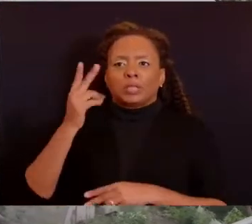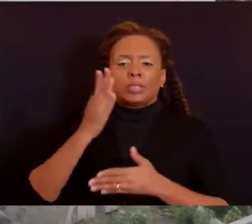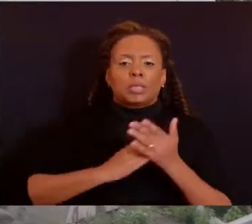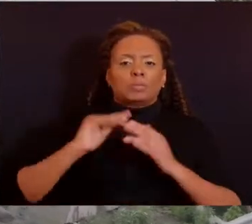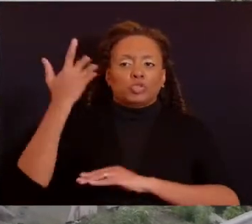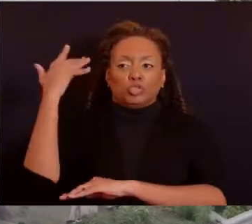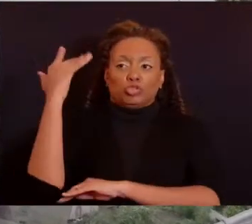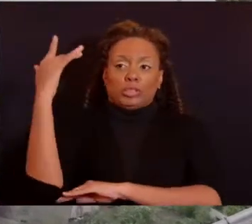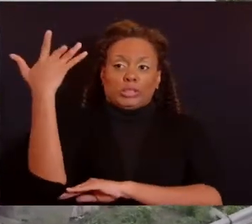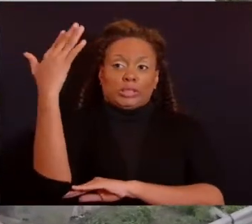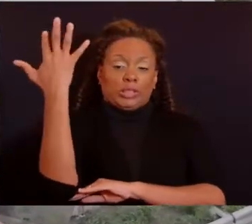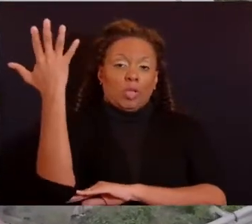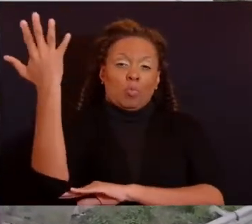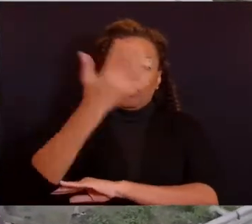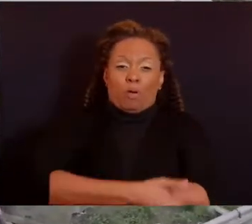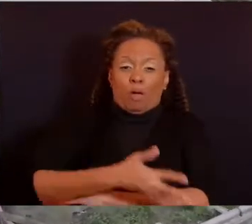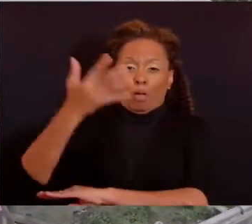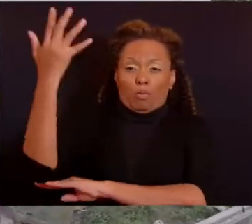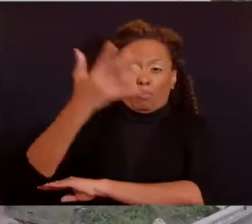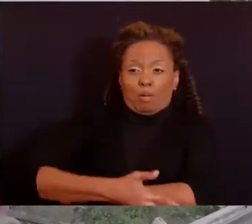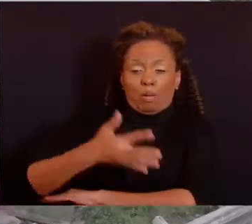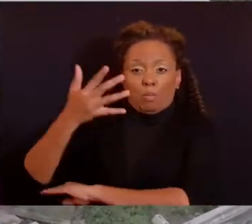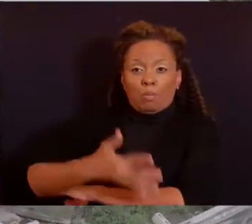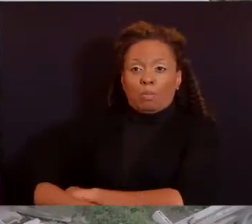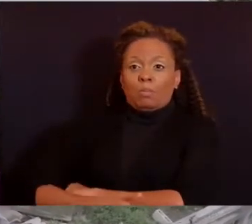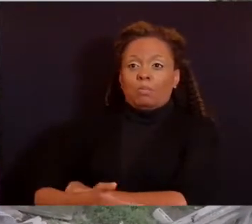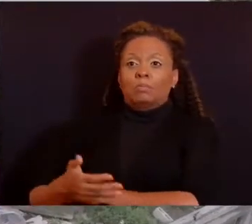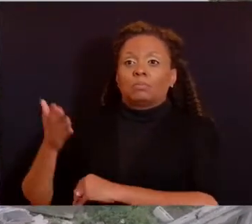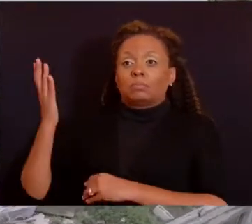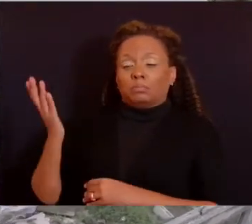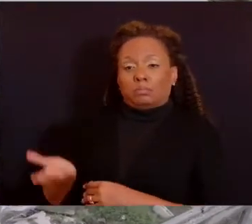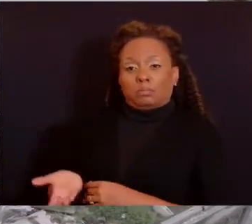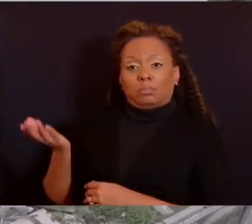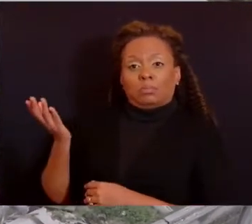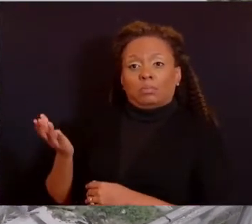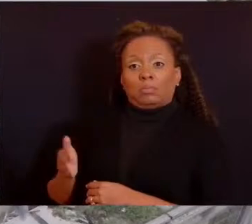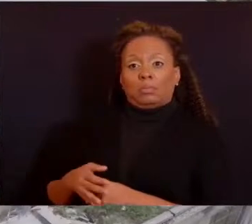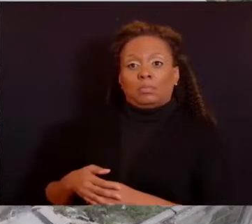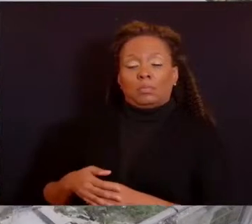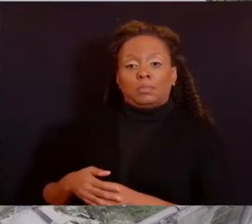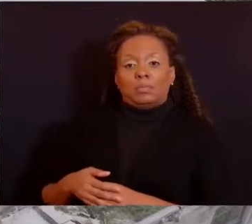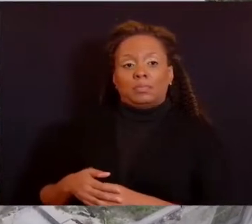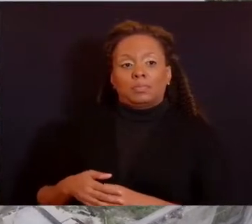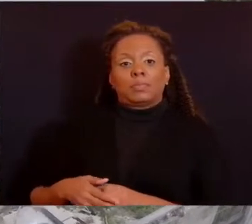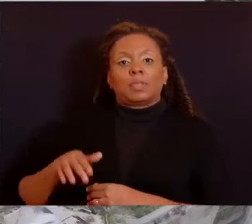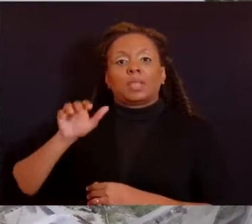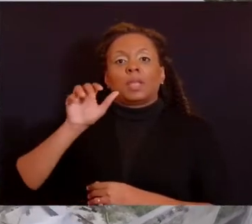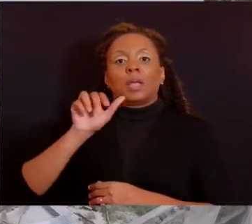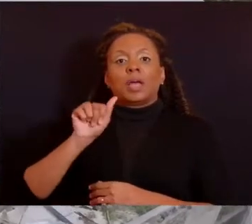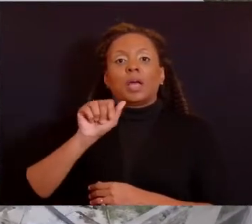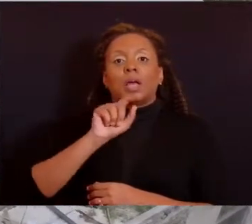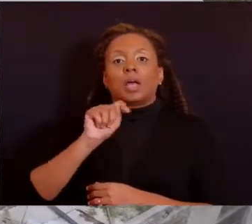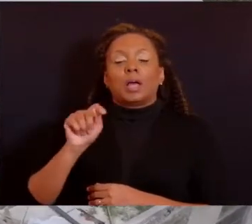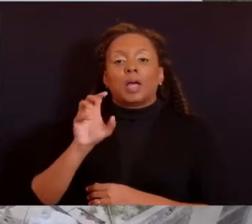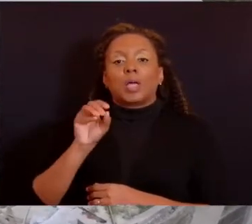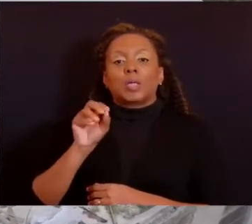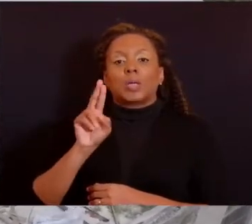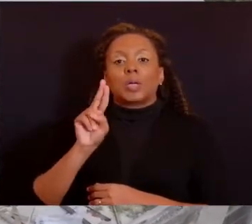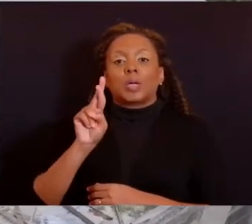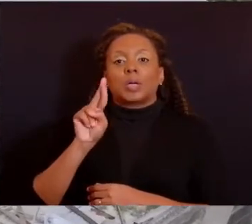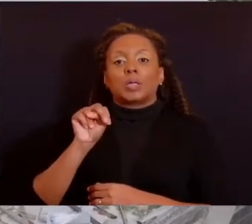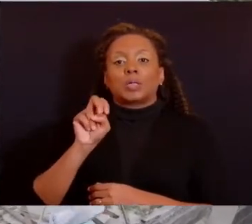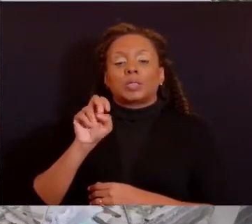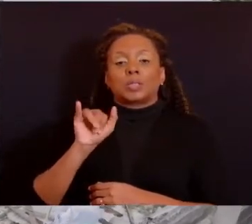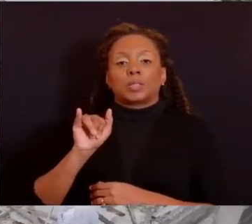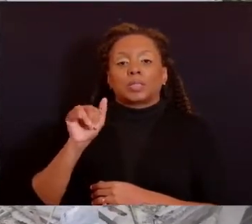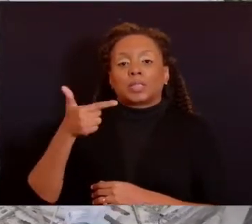at now is in Fruitful Hill Lower Parks, really. And the Attorney General has in St. Joseph, he would have